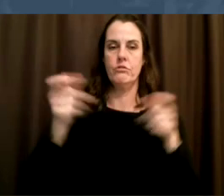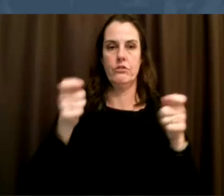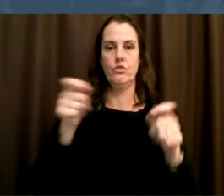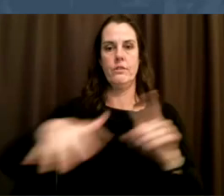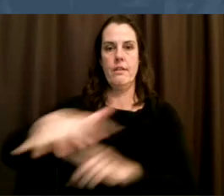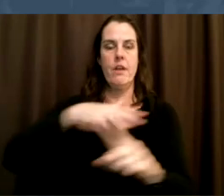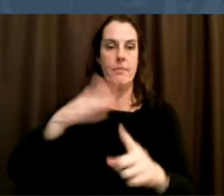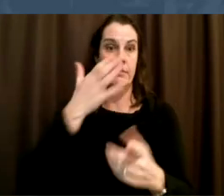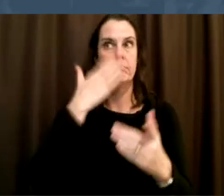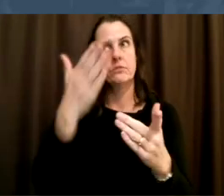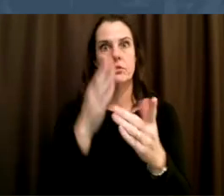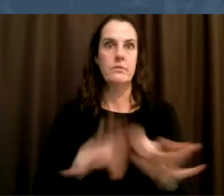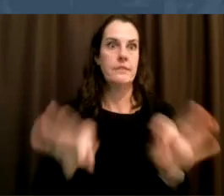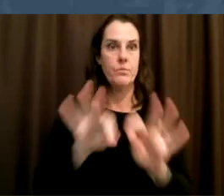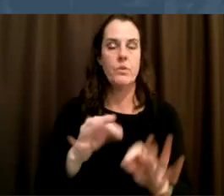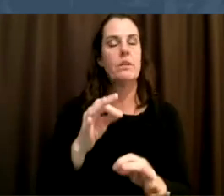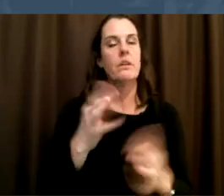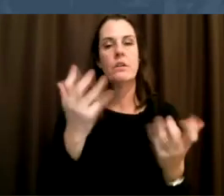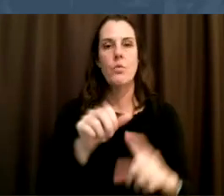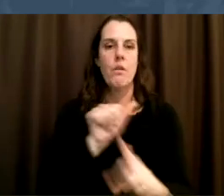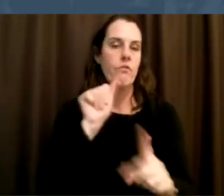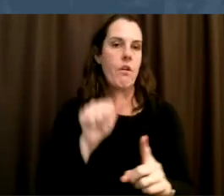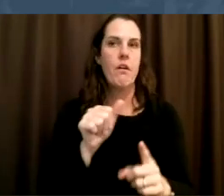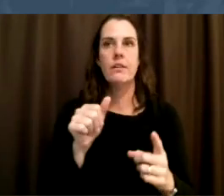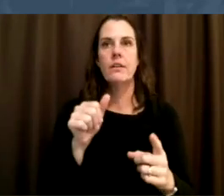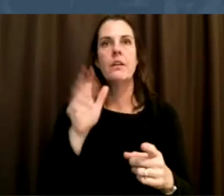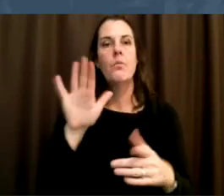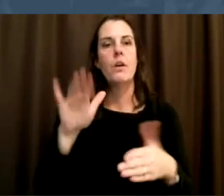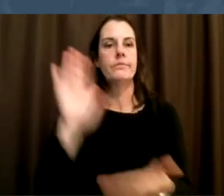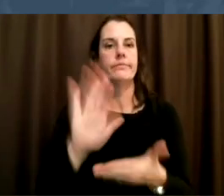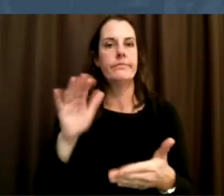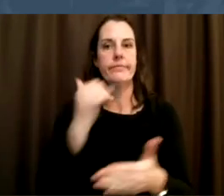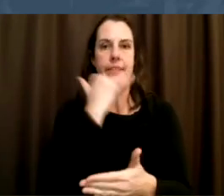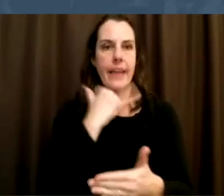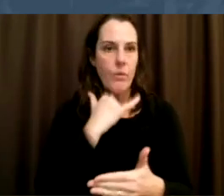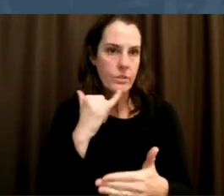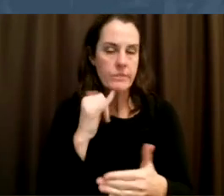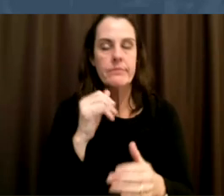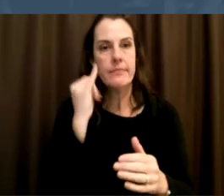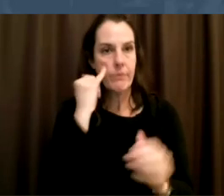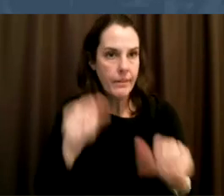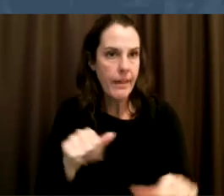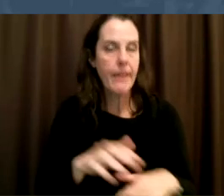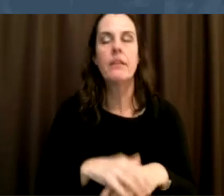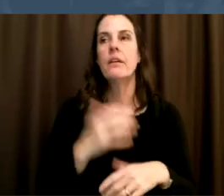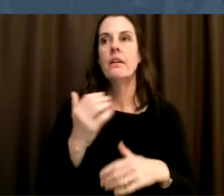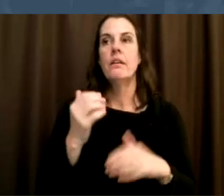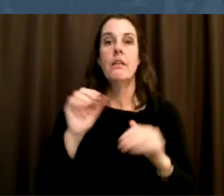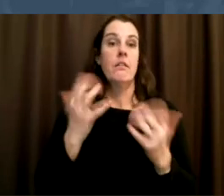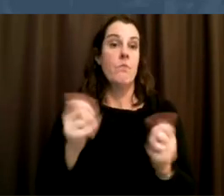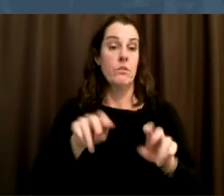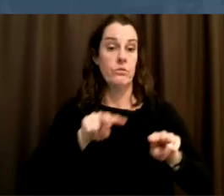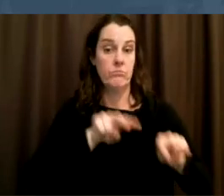important. We want to prevent fraud. We want to mitigate errors to whatever extent we can. We want to be able to monitor